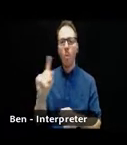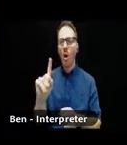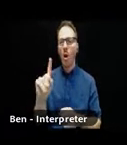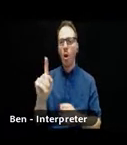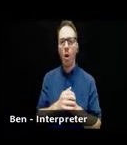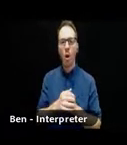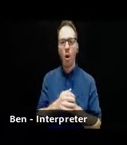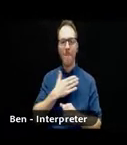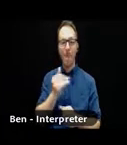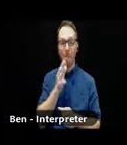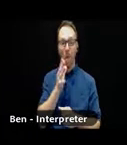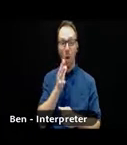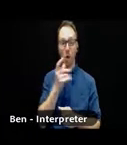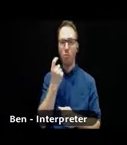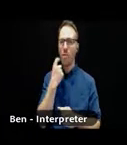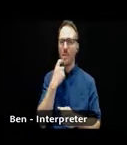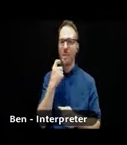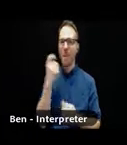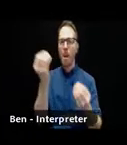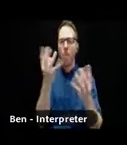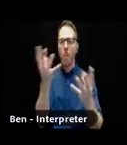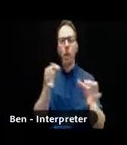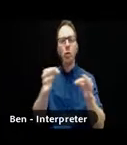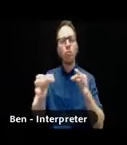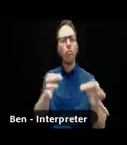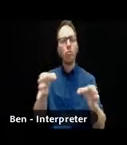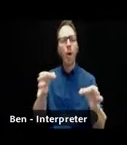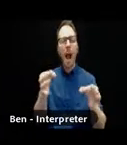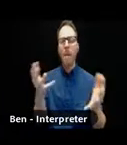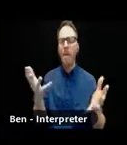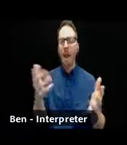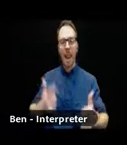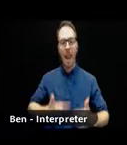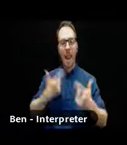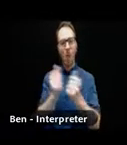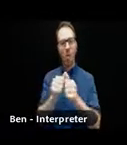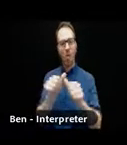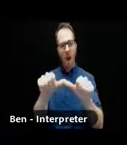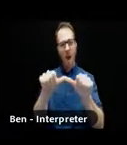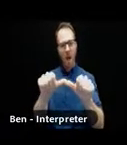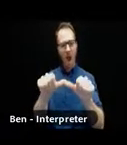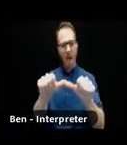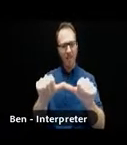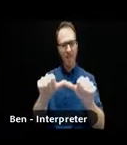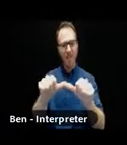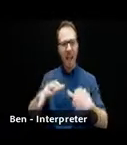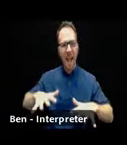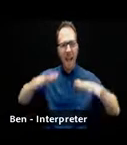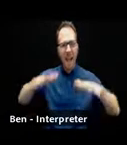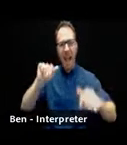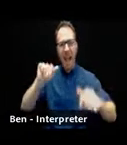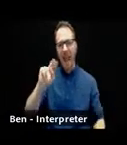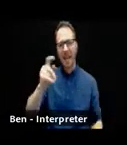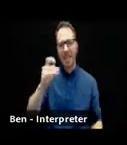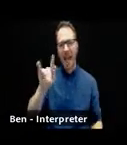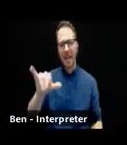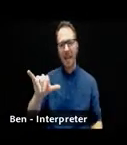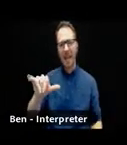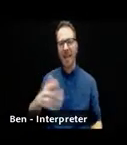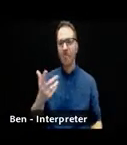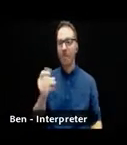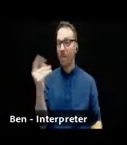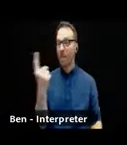my mother recently beautifully described it as just living with a constant state of sort of anxiety about whether